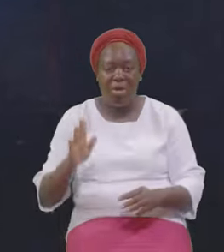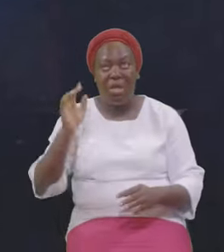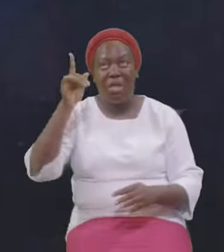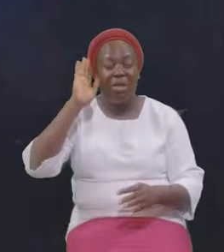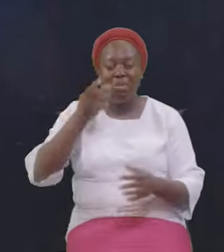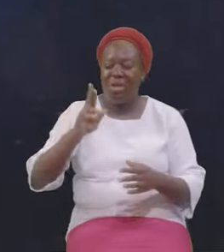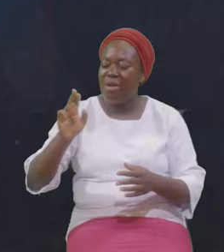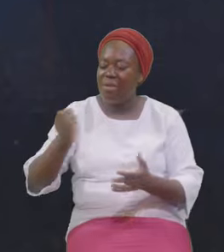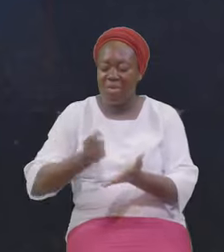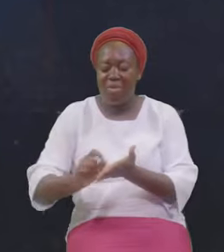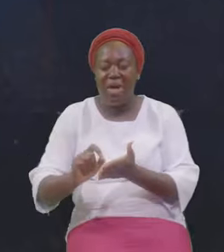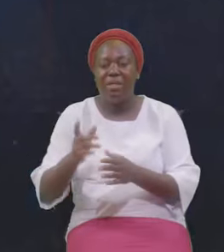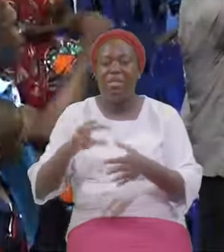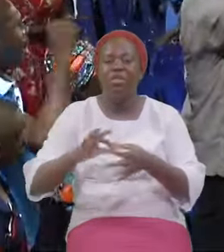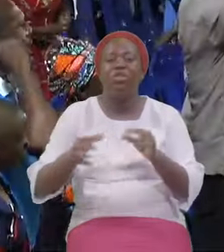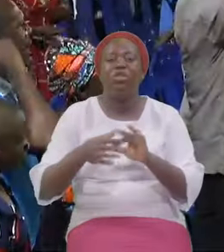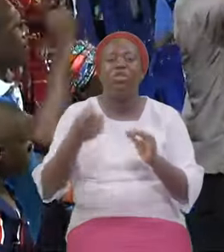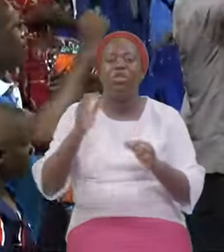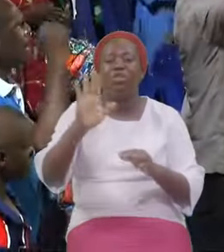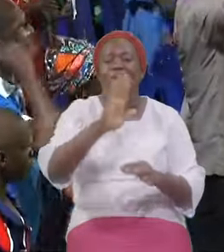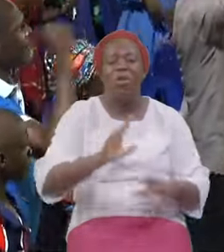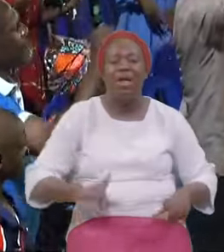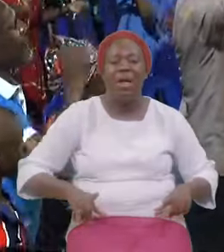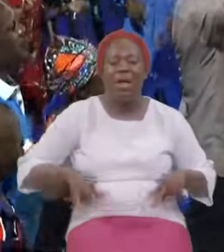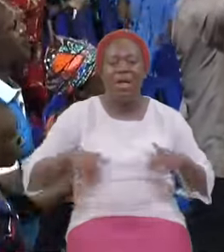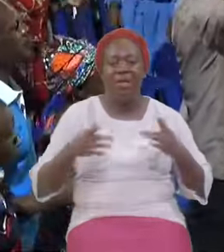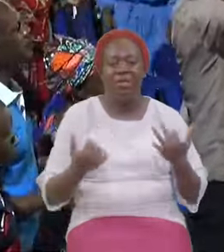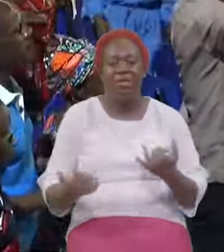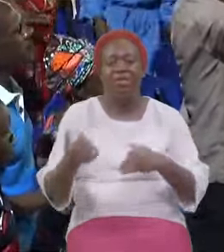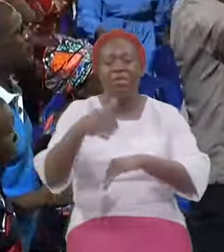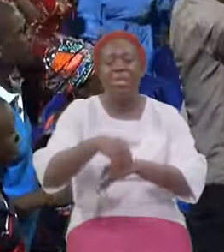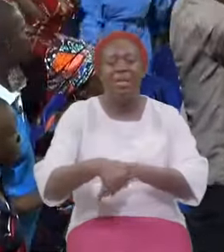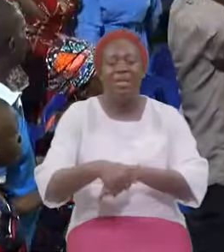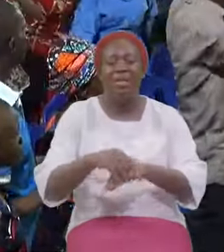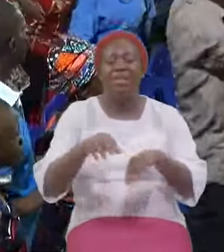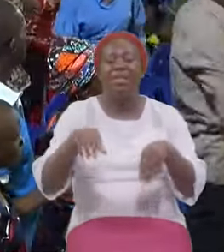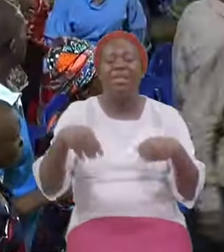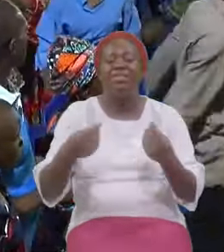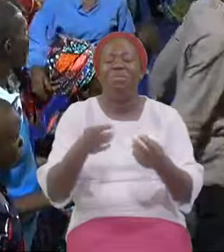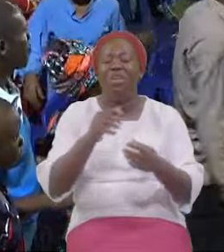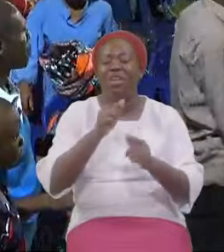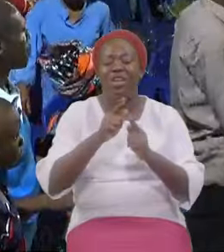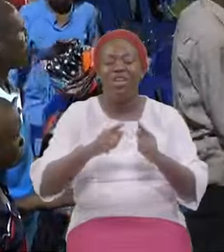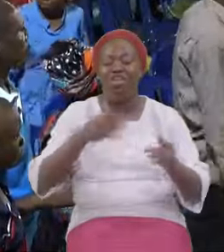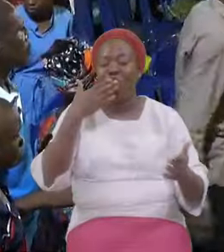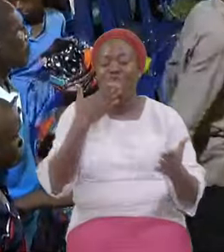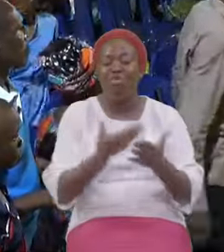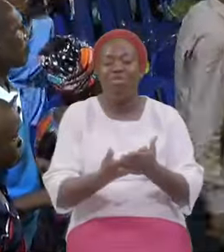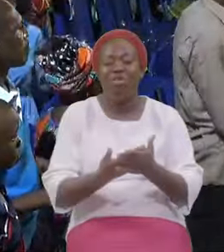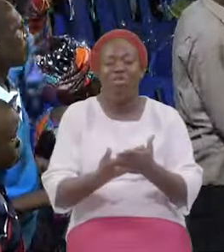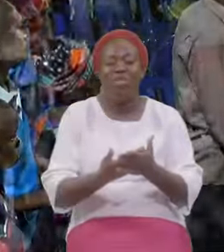your life tonight. Give me a good Alpha location, Abia